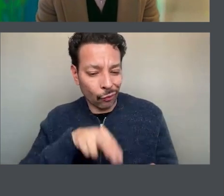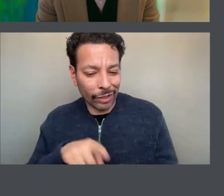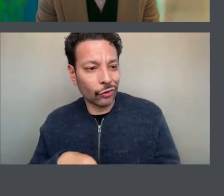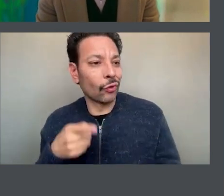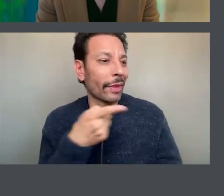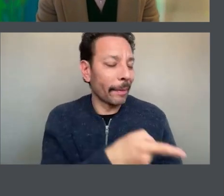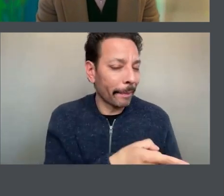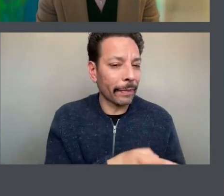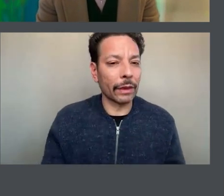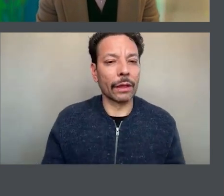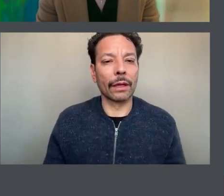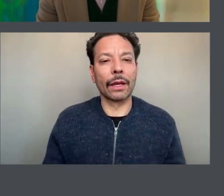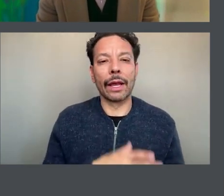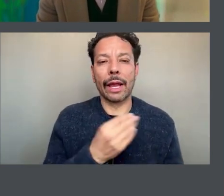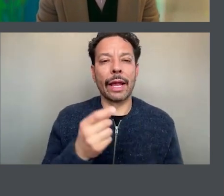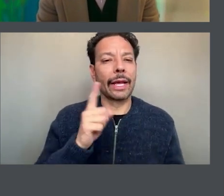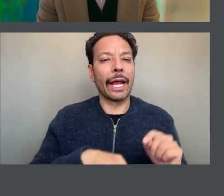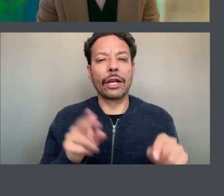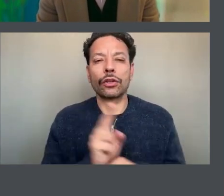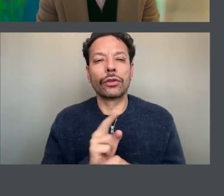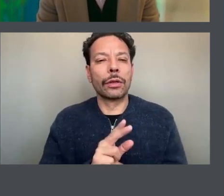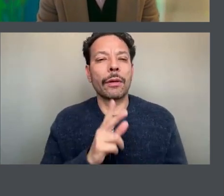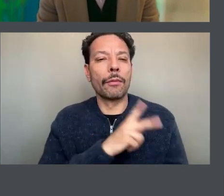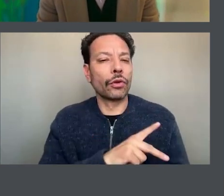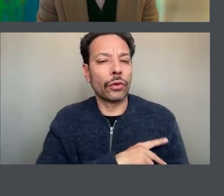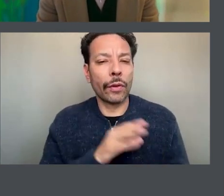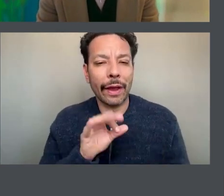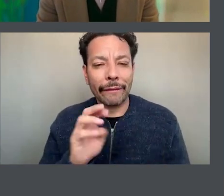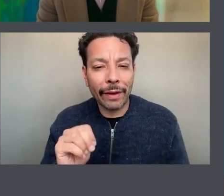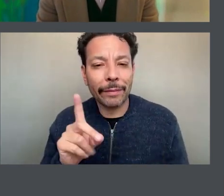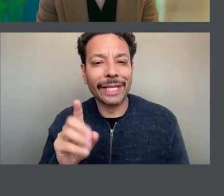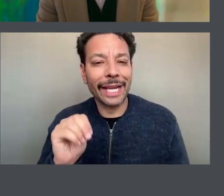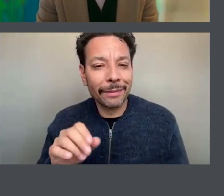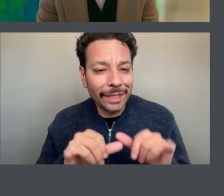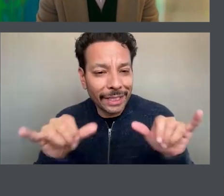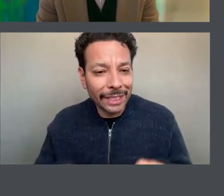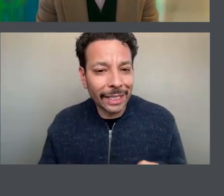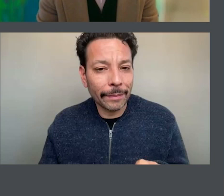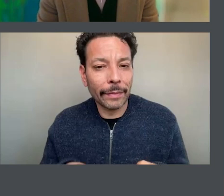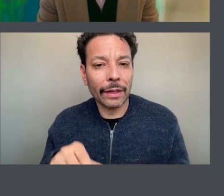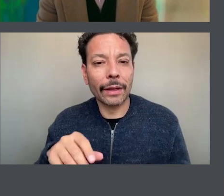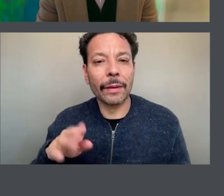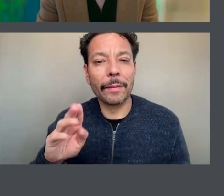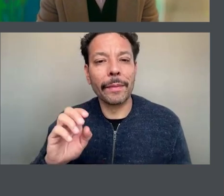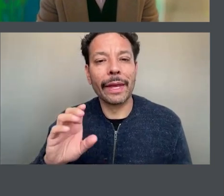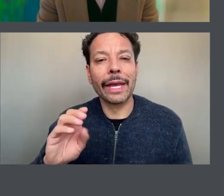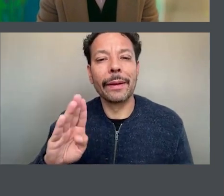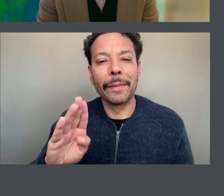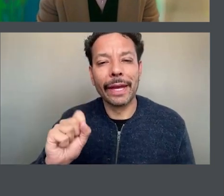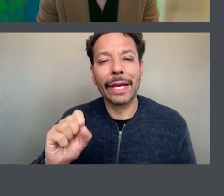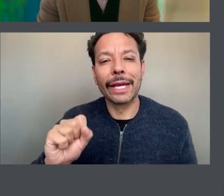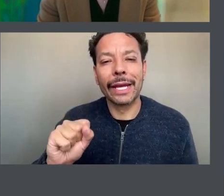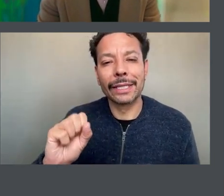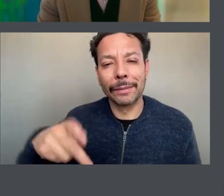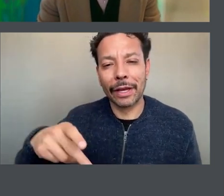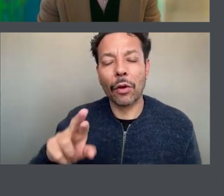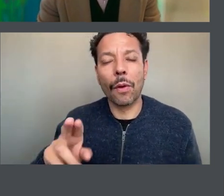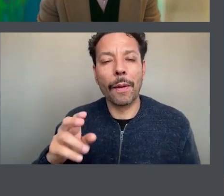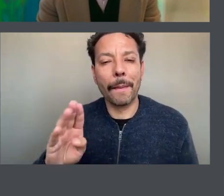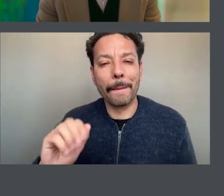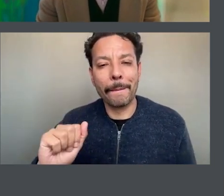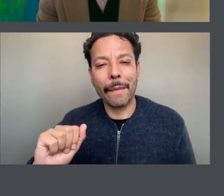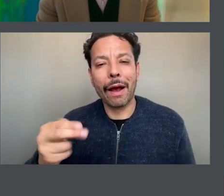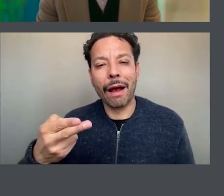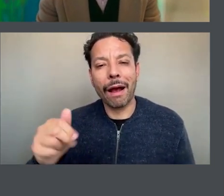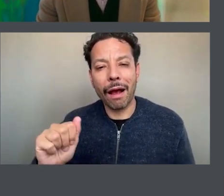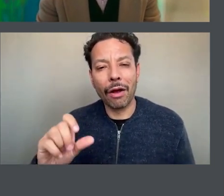them. And they also cannot have used a personal FM or DM system, BCSP, or a BAHA device or a cross